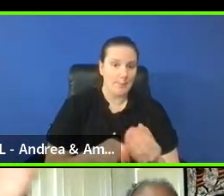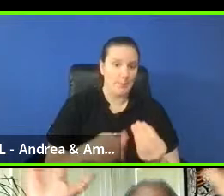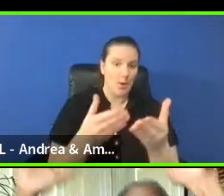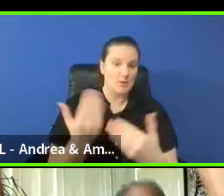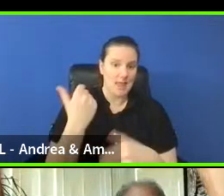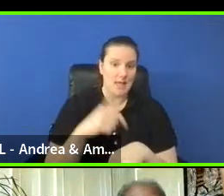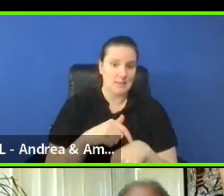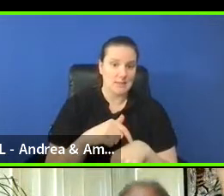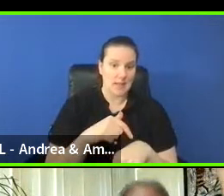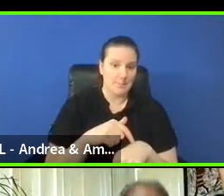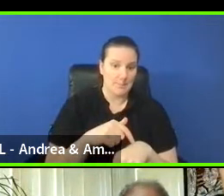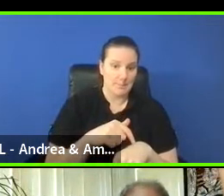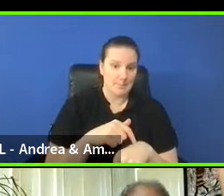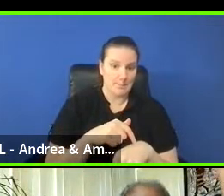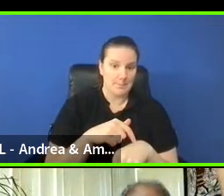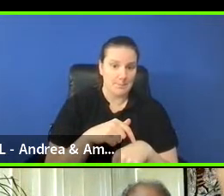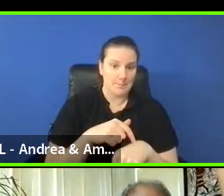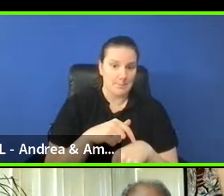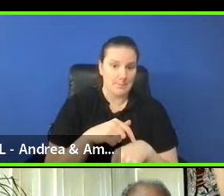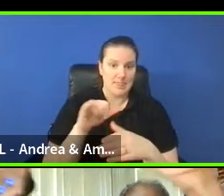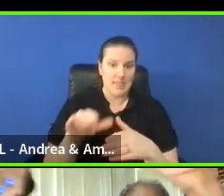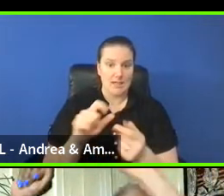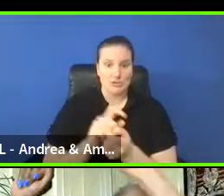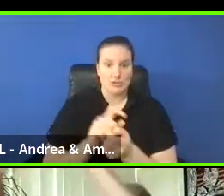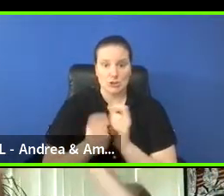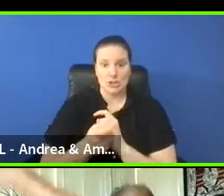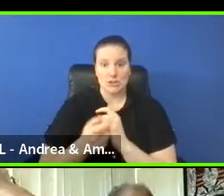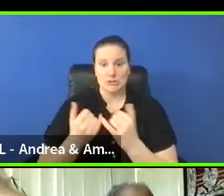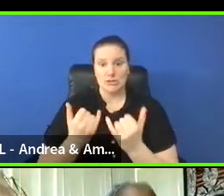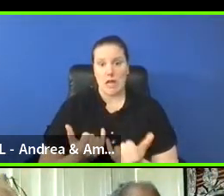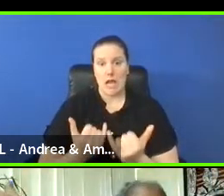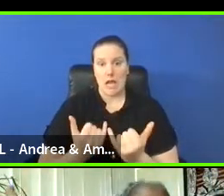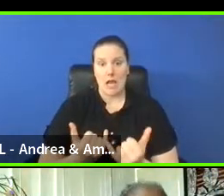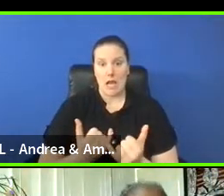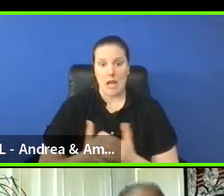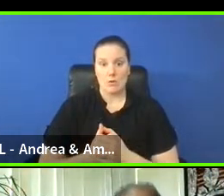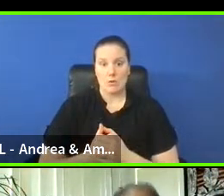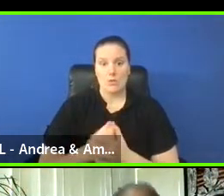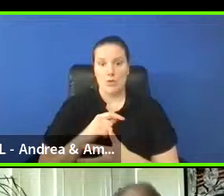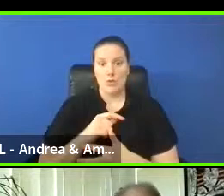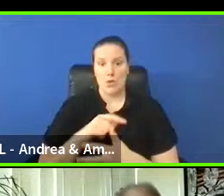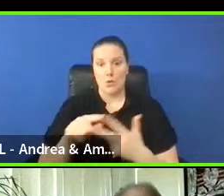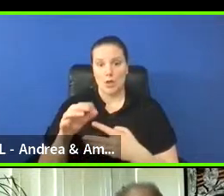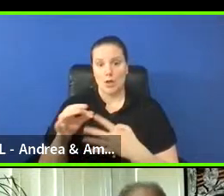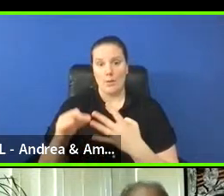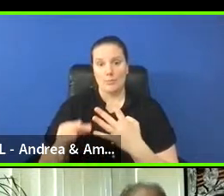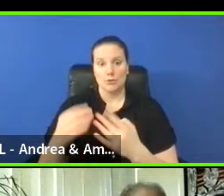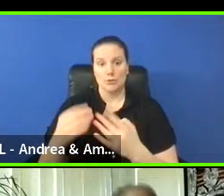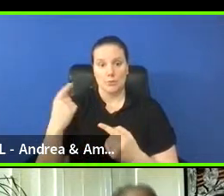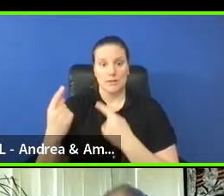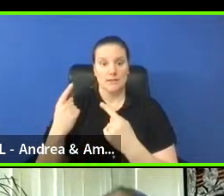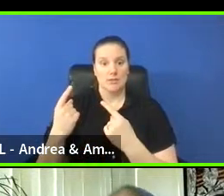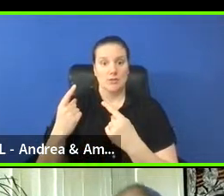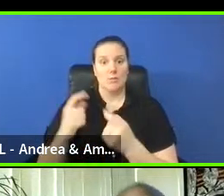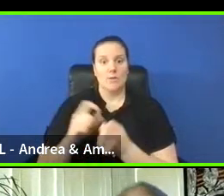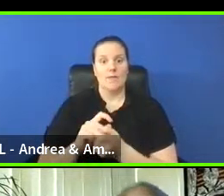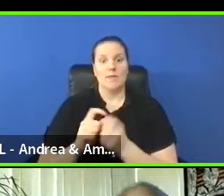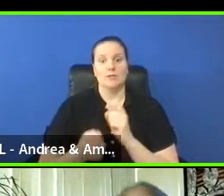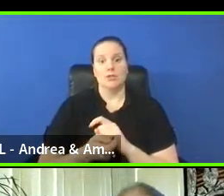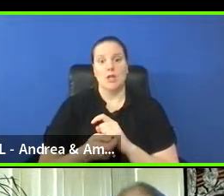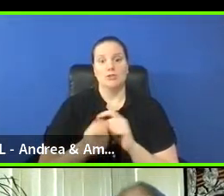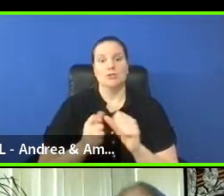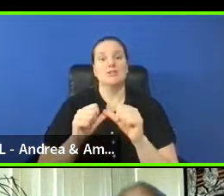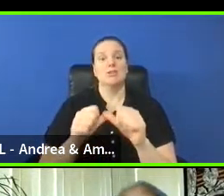time. This is how it's changed now. These are the options that we're considering as we continue to move this